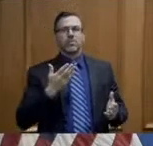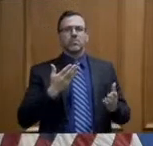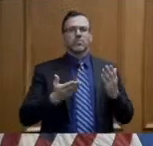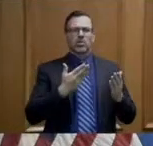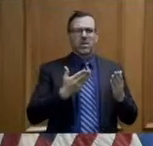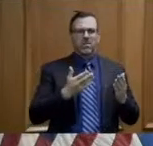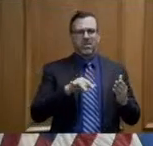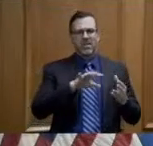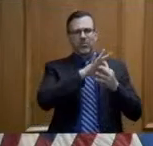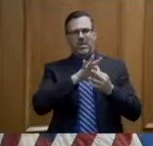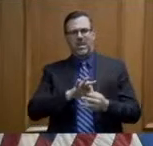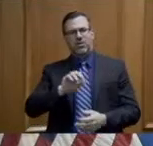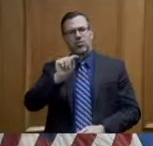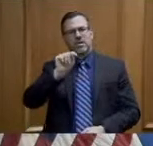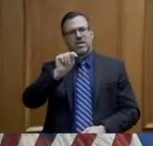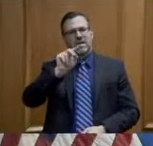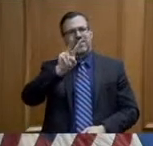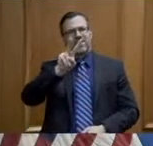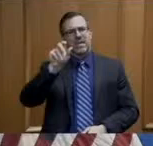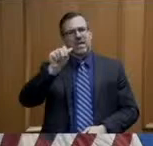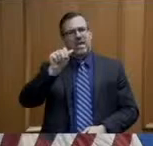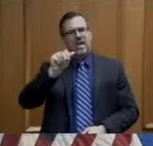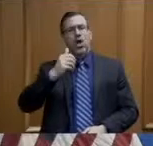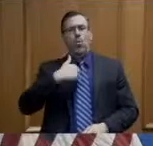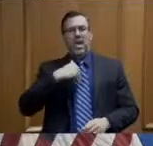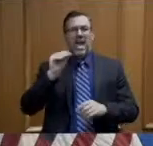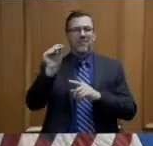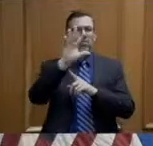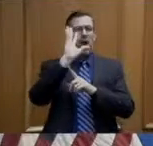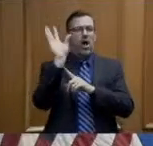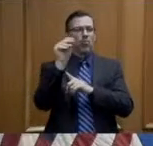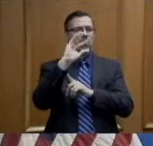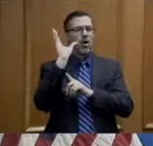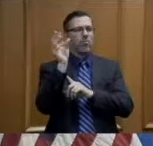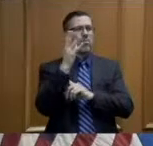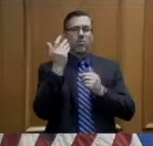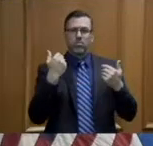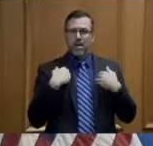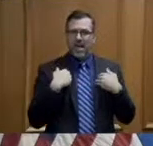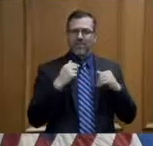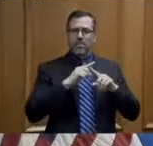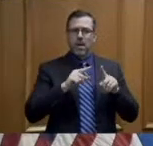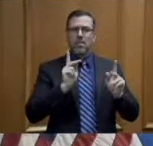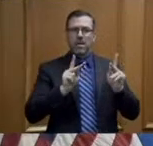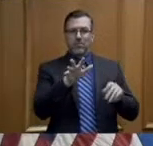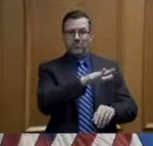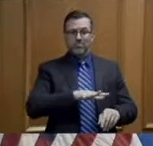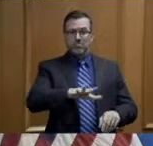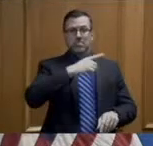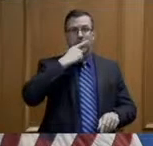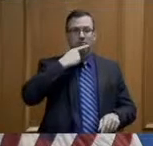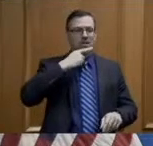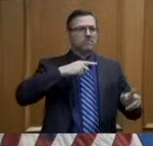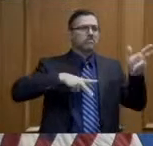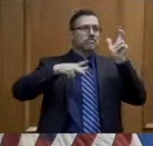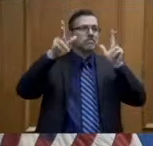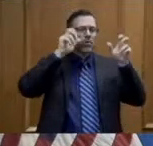which has all there are all these sirens in case there's a nuclear incident. But